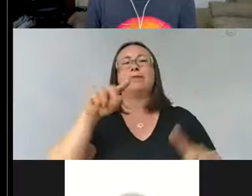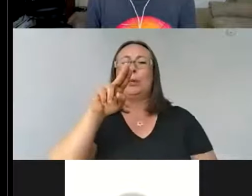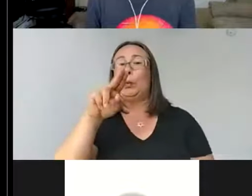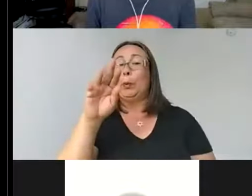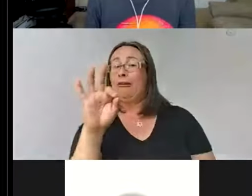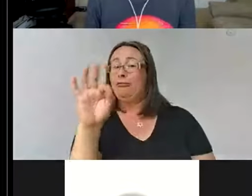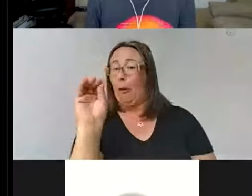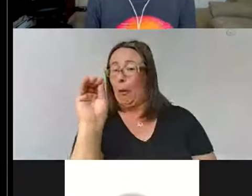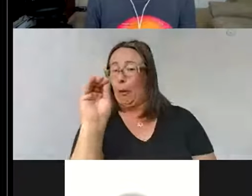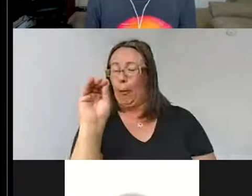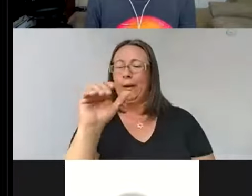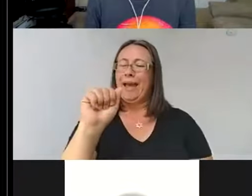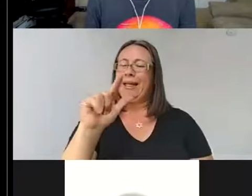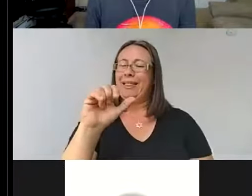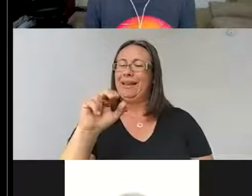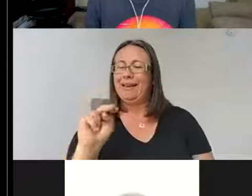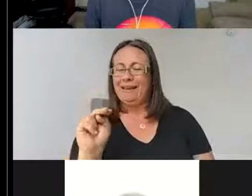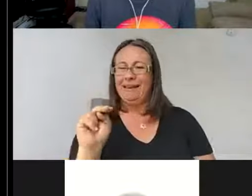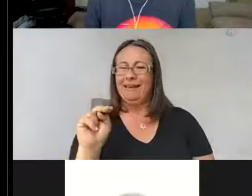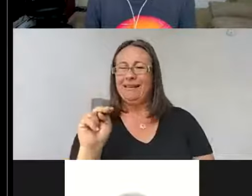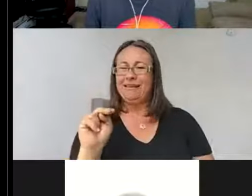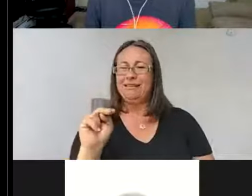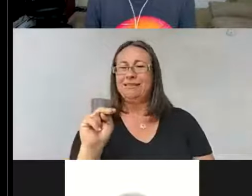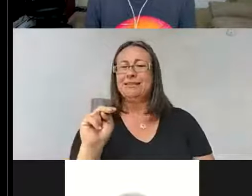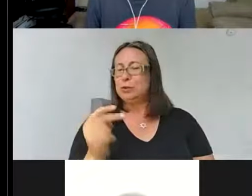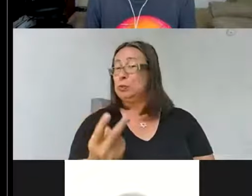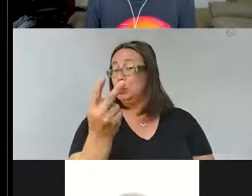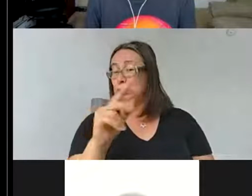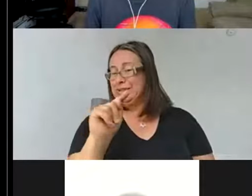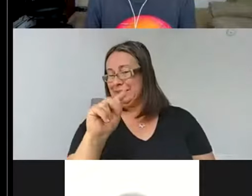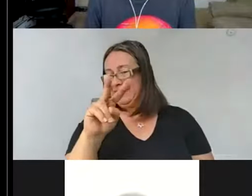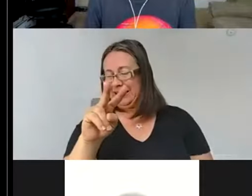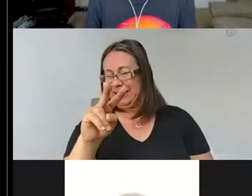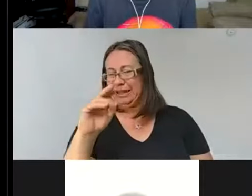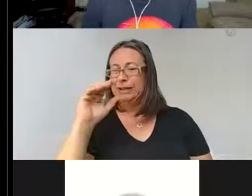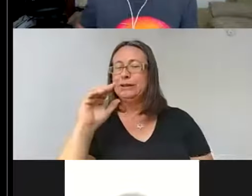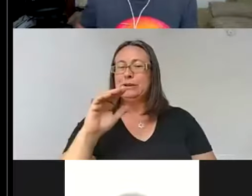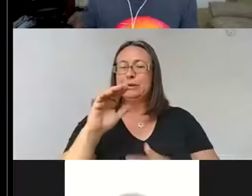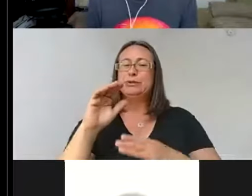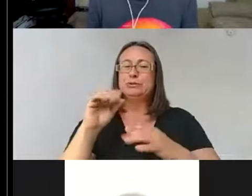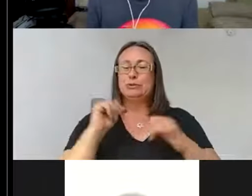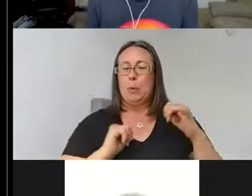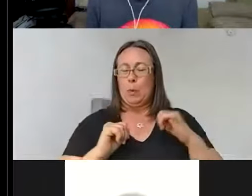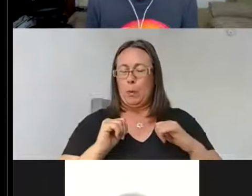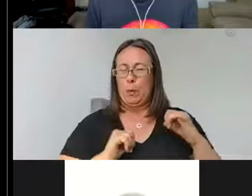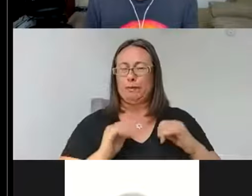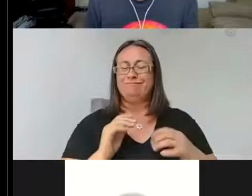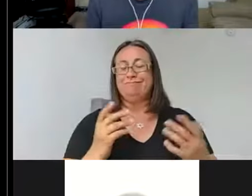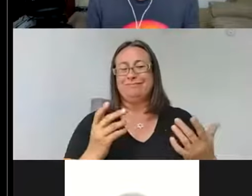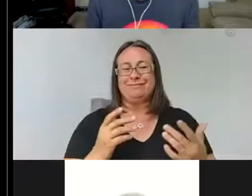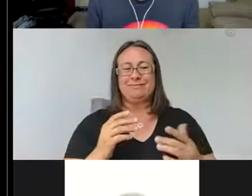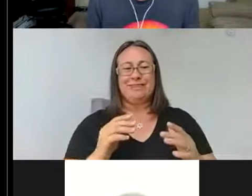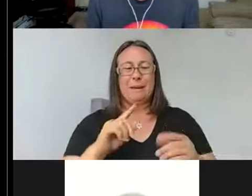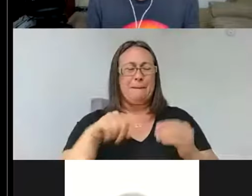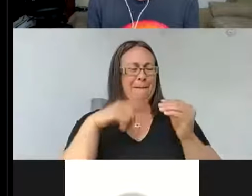and strangely two TV shows about this little town that didn't seem all that exciting when I